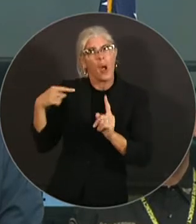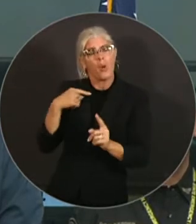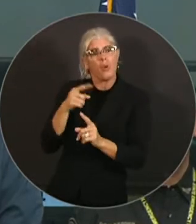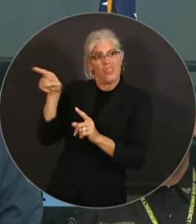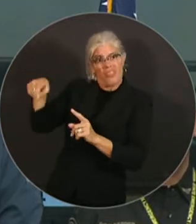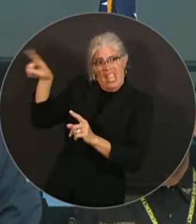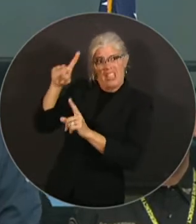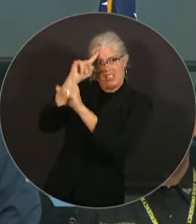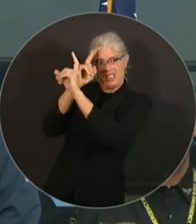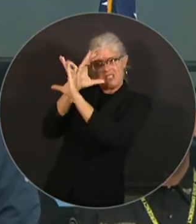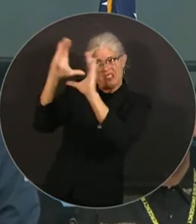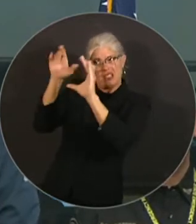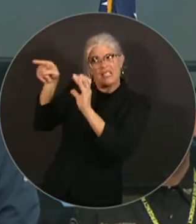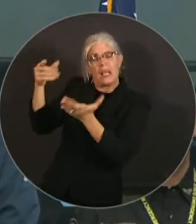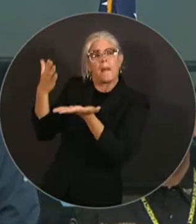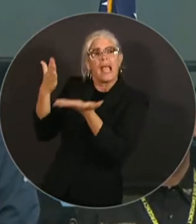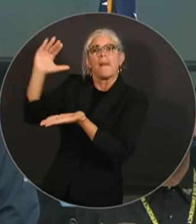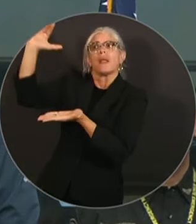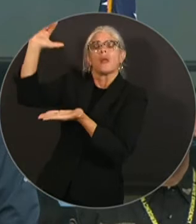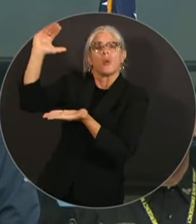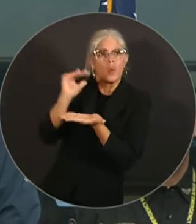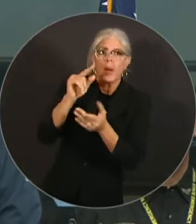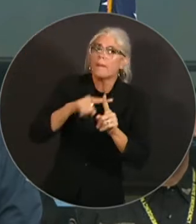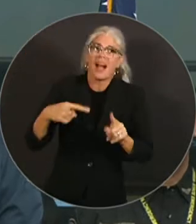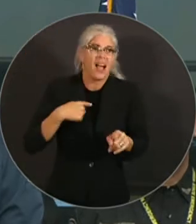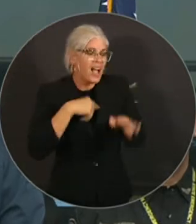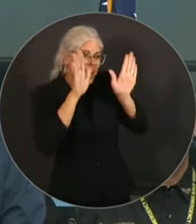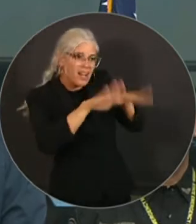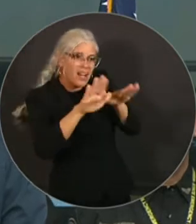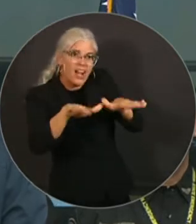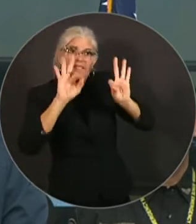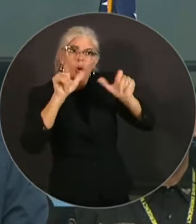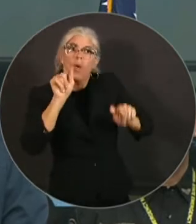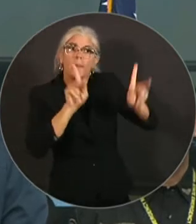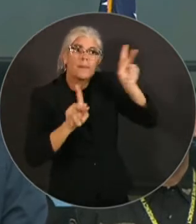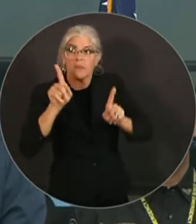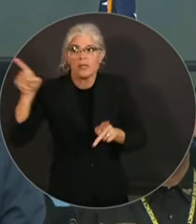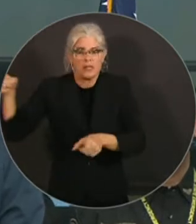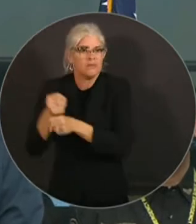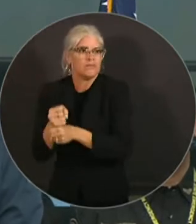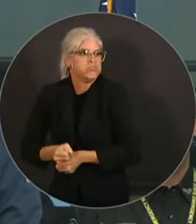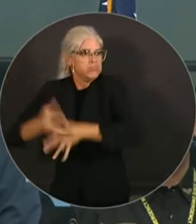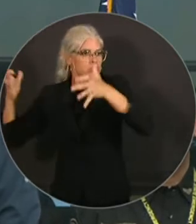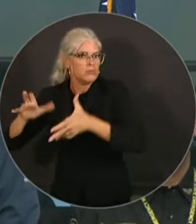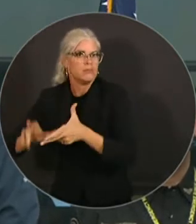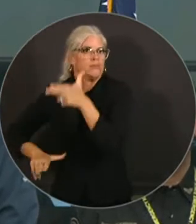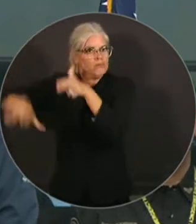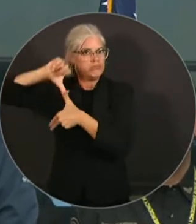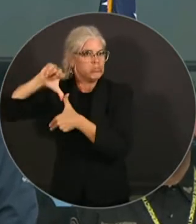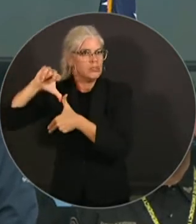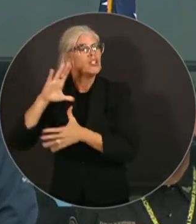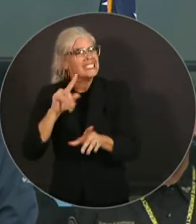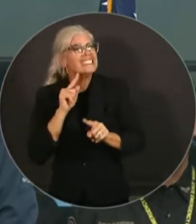is, that type of power is really, really significant. And so if people are telling you to